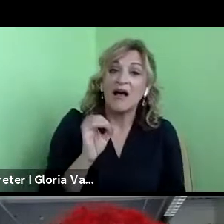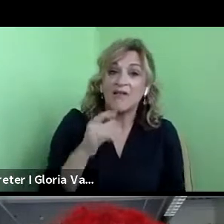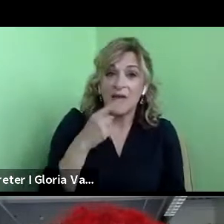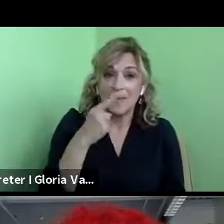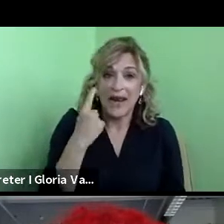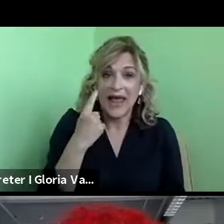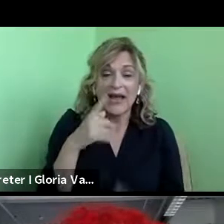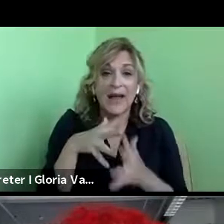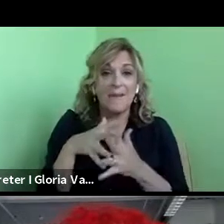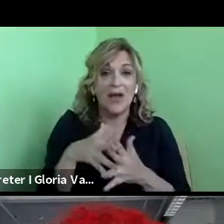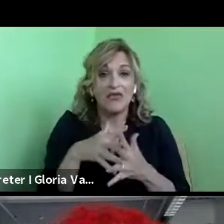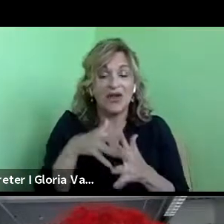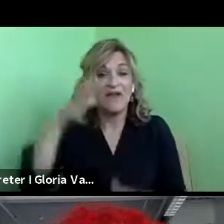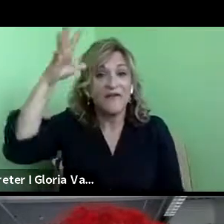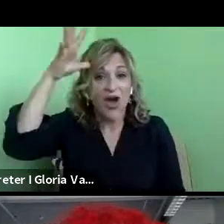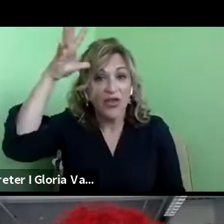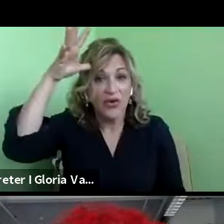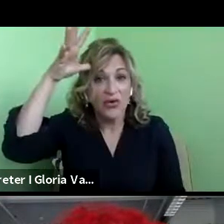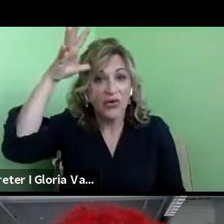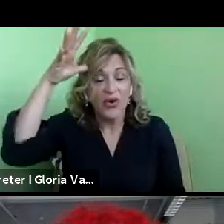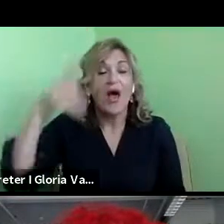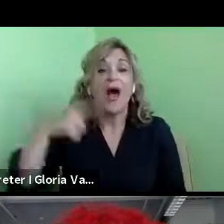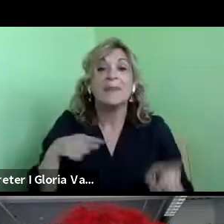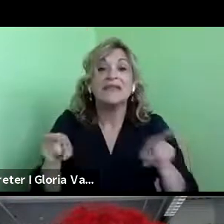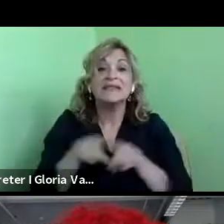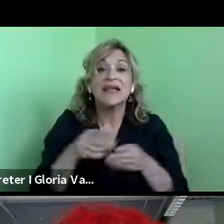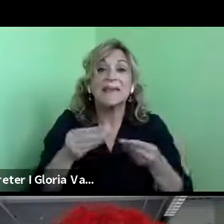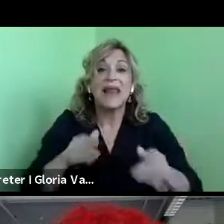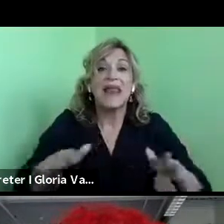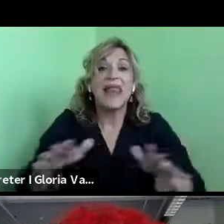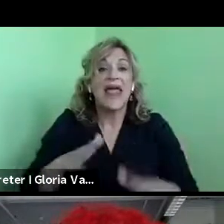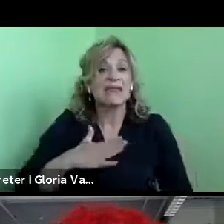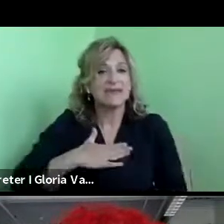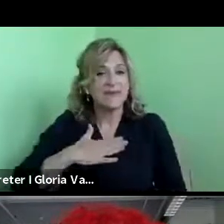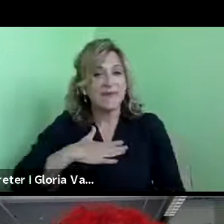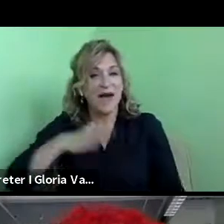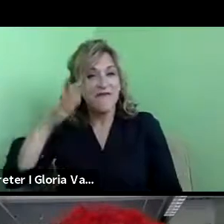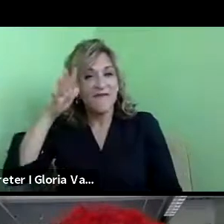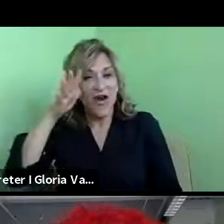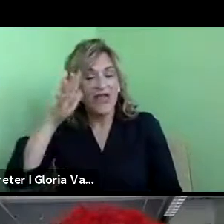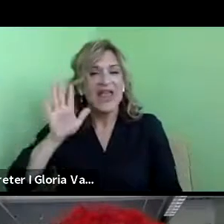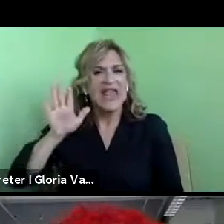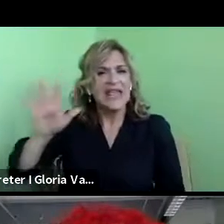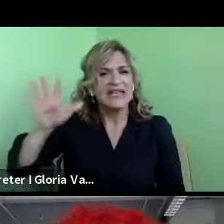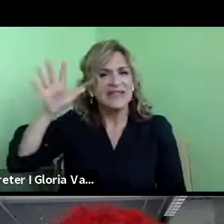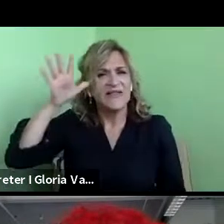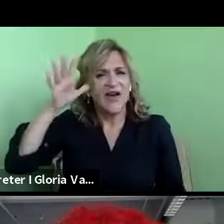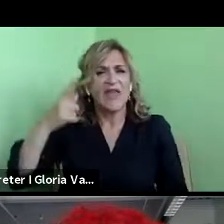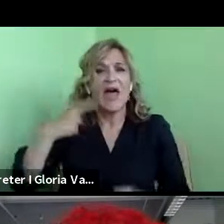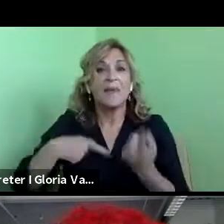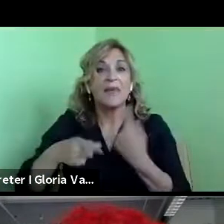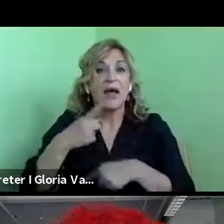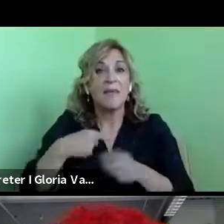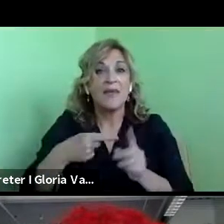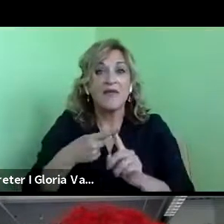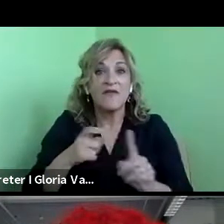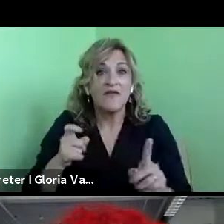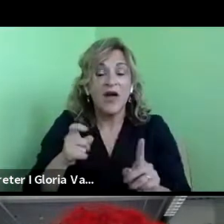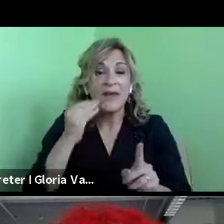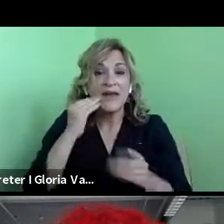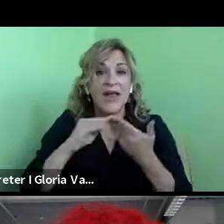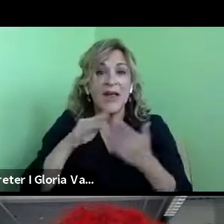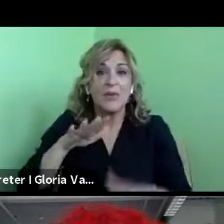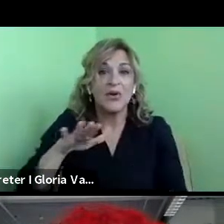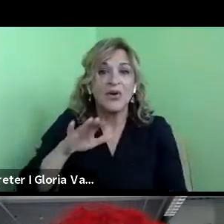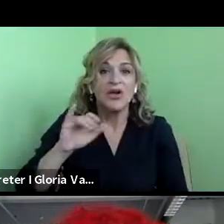Black American father. I'm on the same land as the land of my father and his father. So I'm coming to you from a neighborhood known as